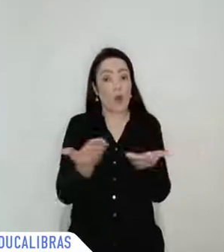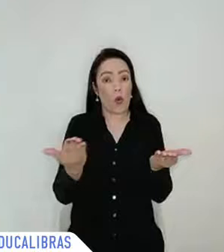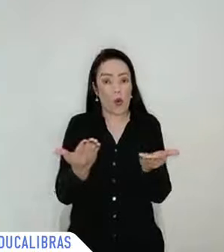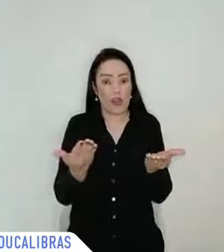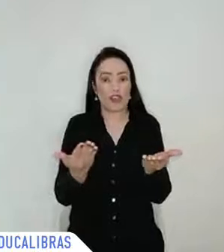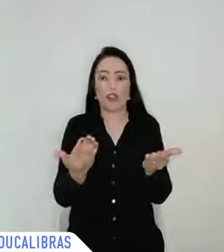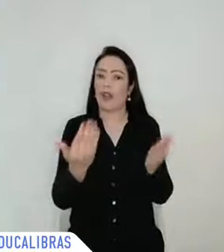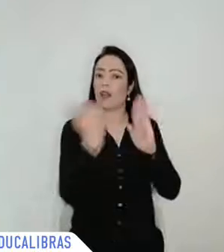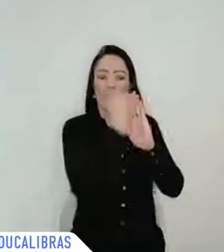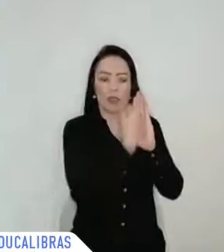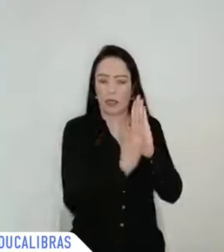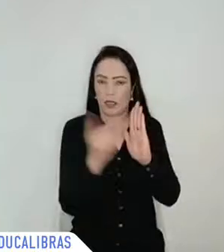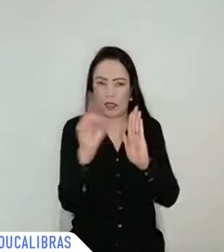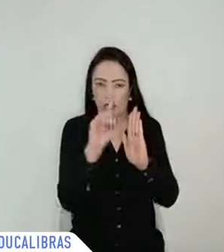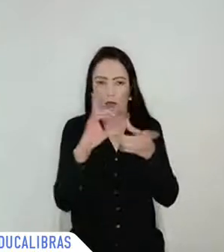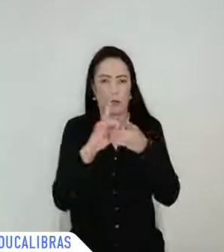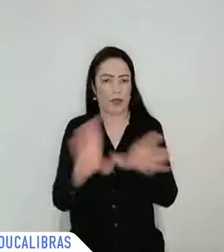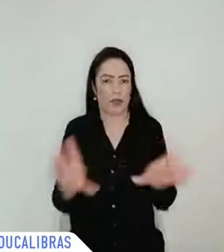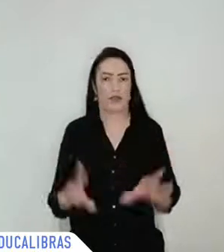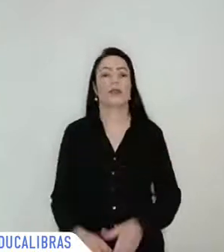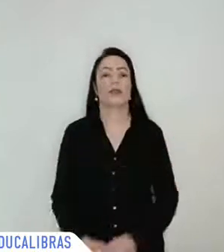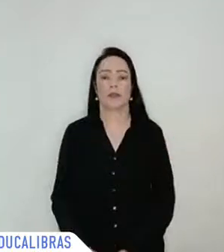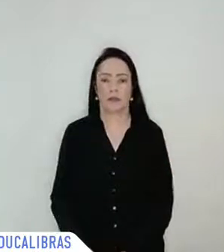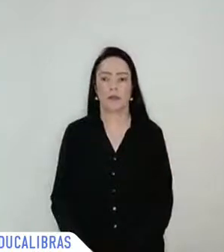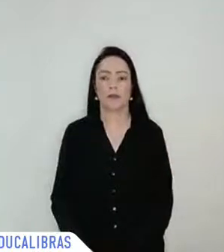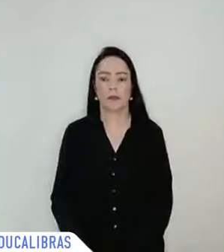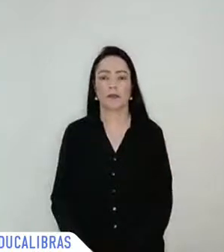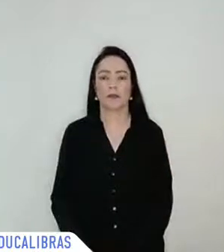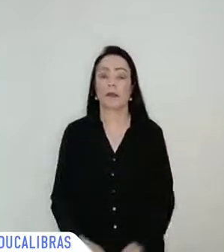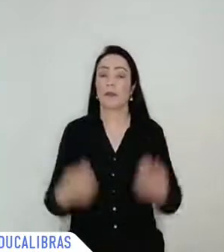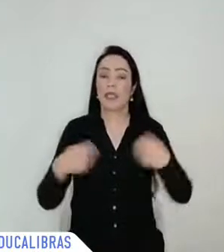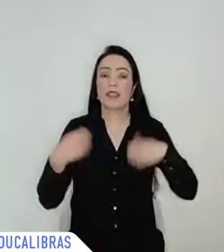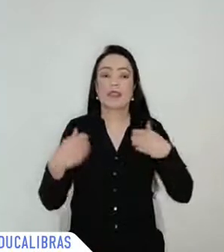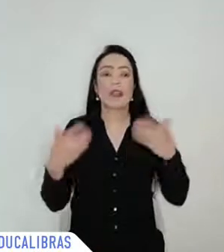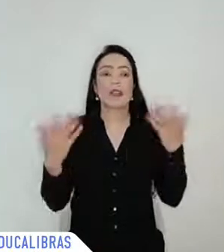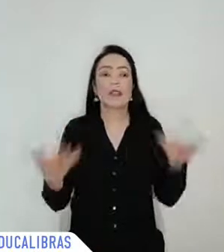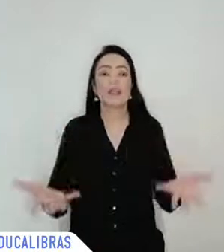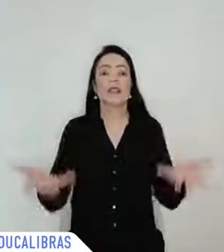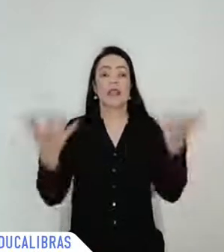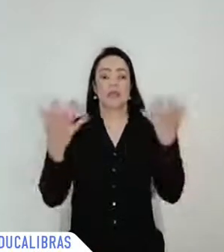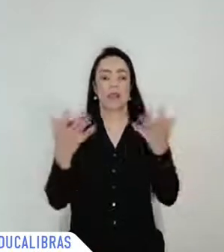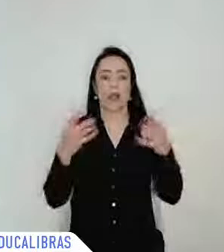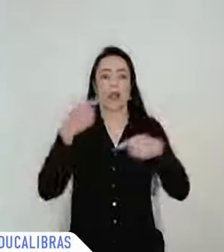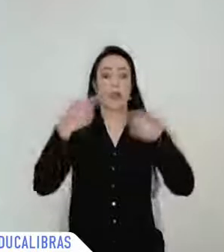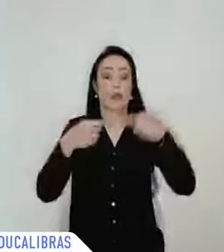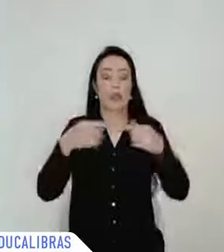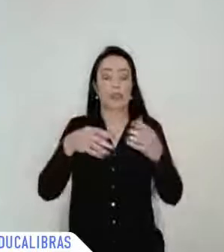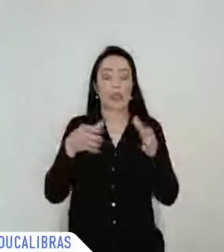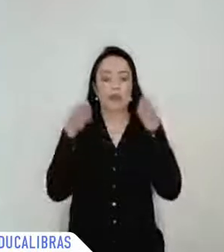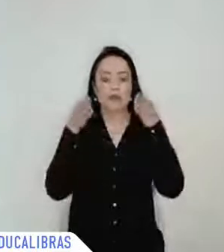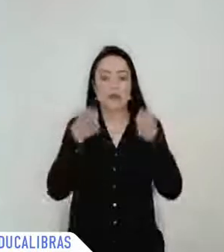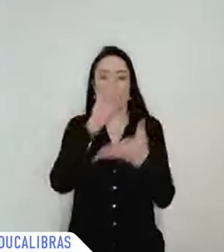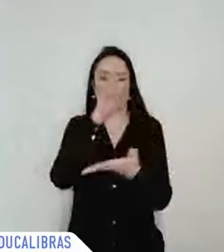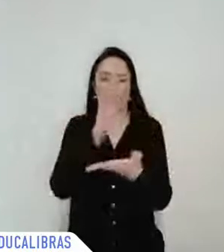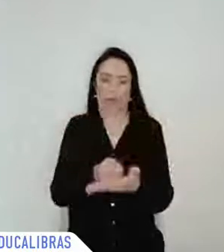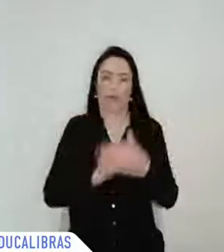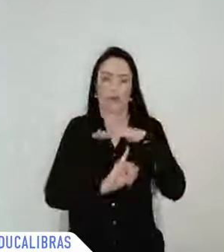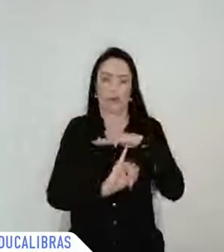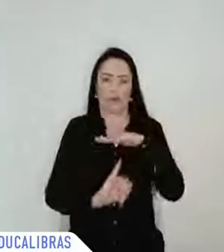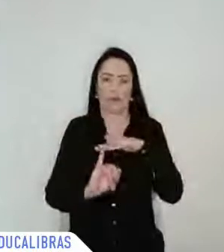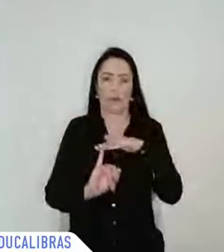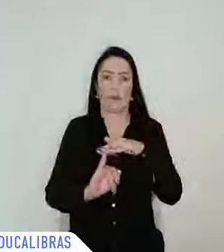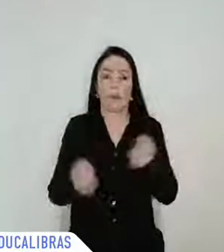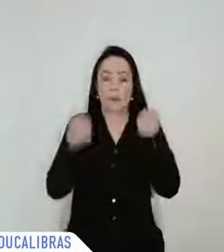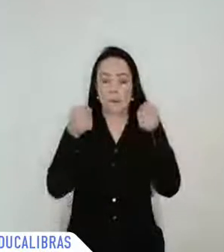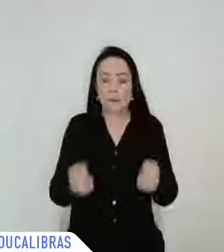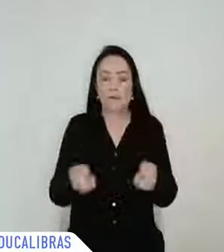democratic situation that was normal. But today we are living something that is out of democracy. We need to bring politics in the center of decision